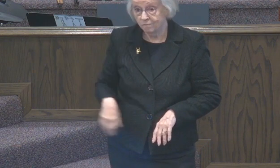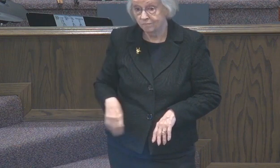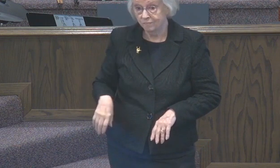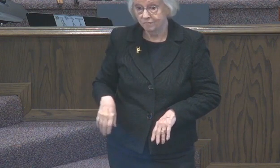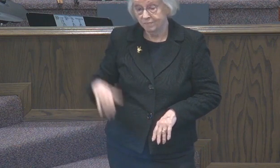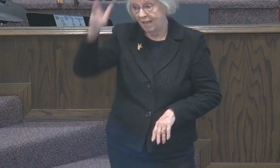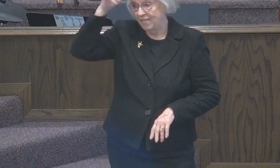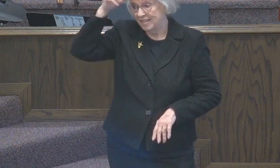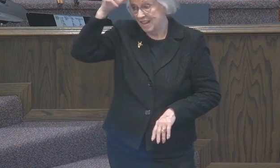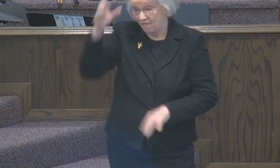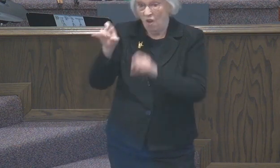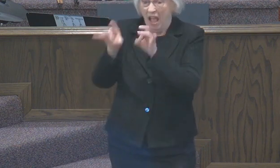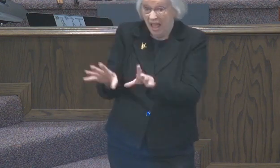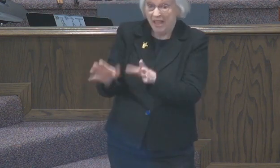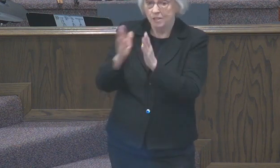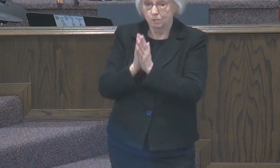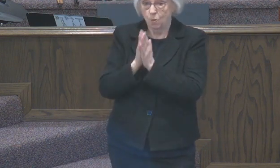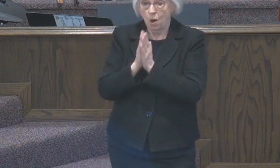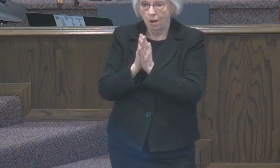Because the promise is what?